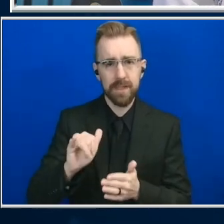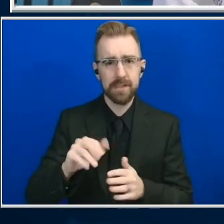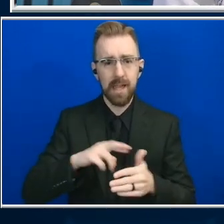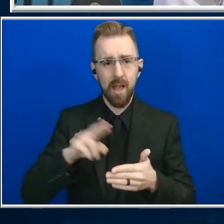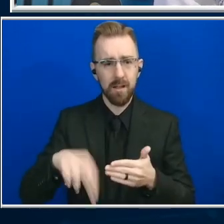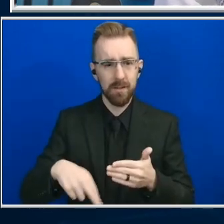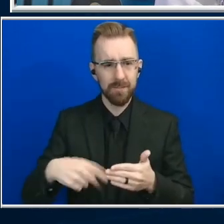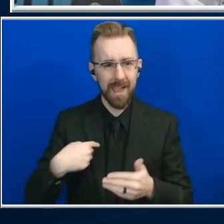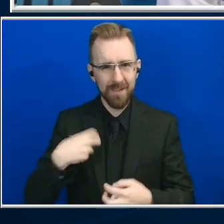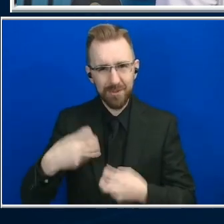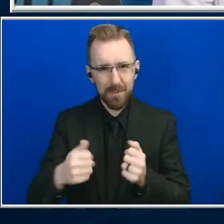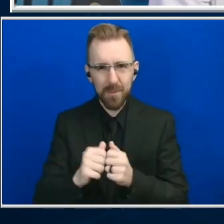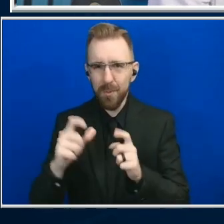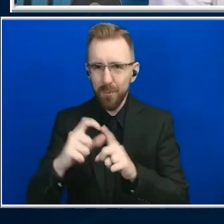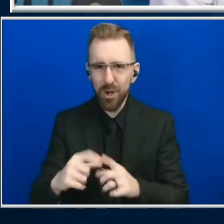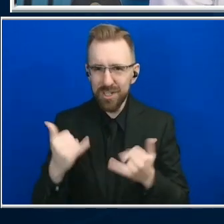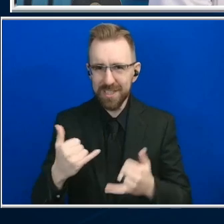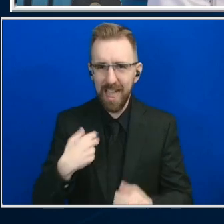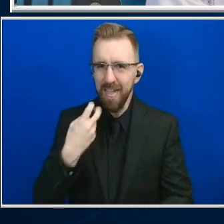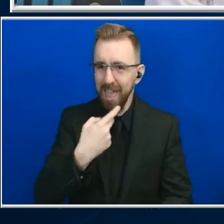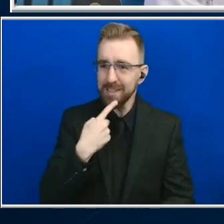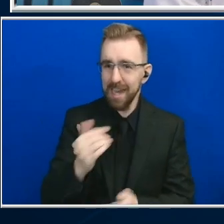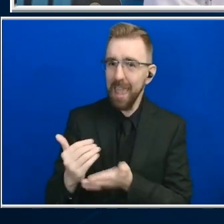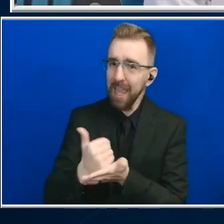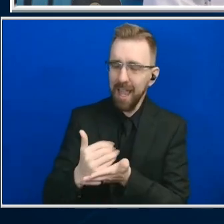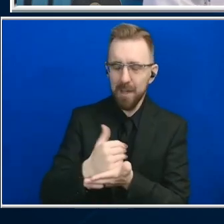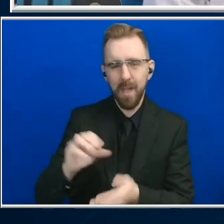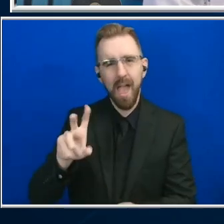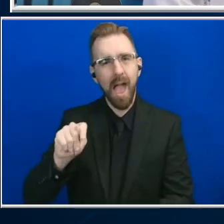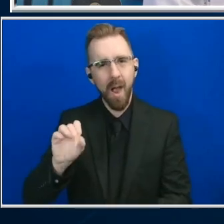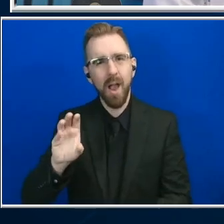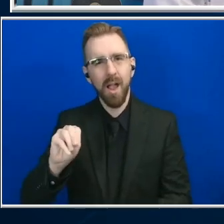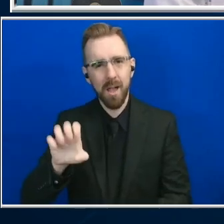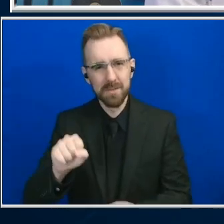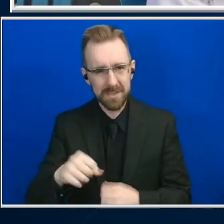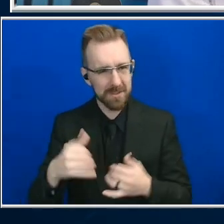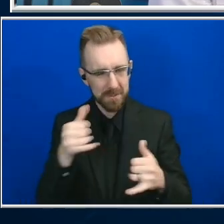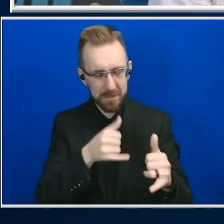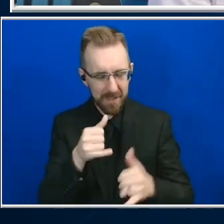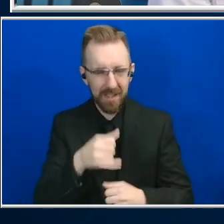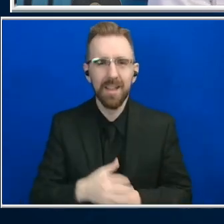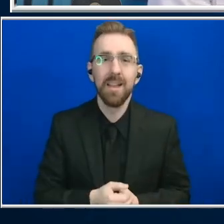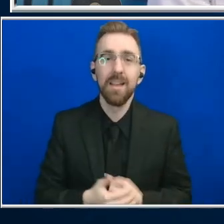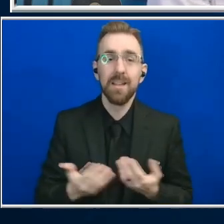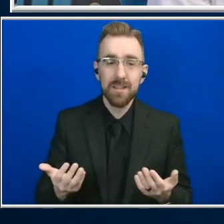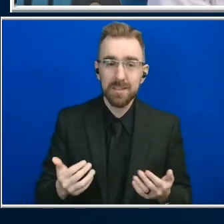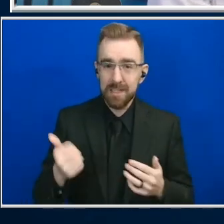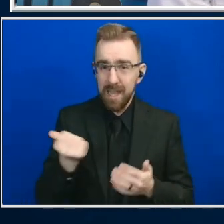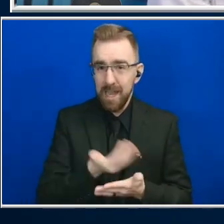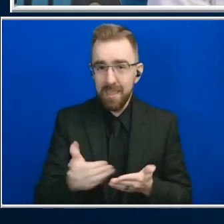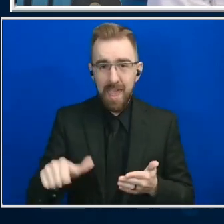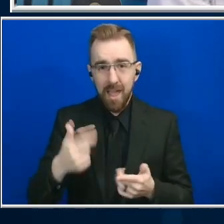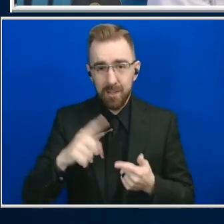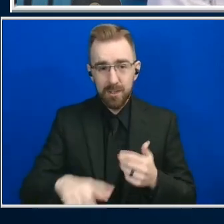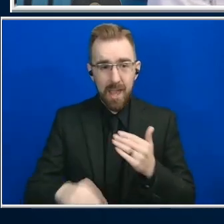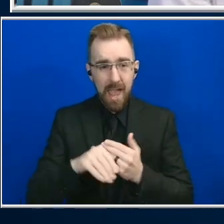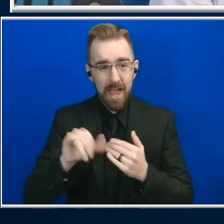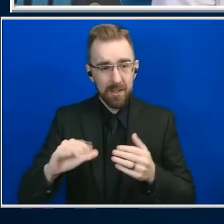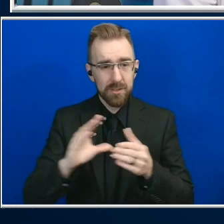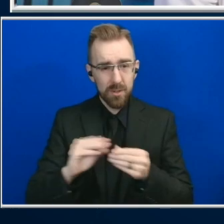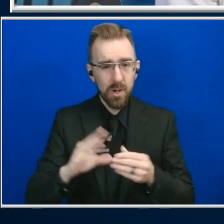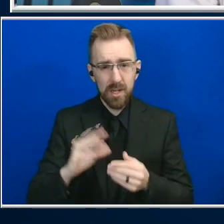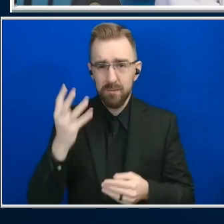with words today, but that's really not new. So anything else to add to this story? It's a pretty remarkable